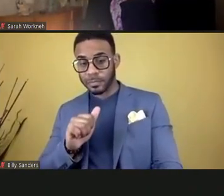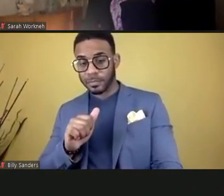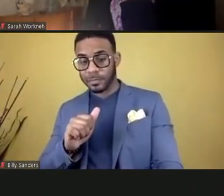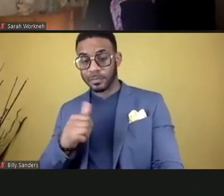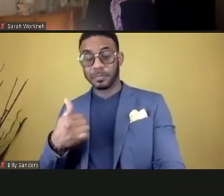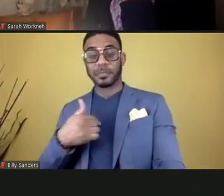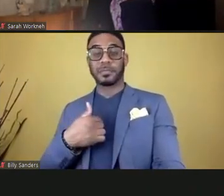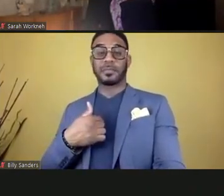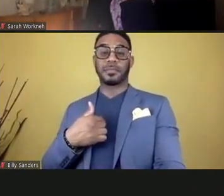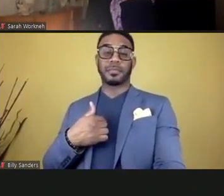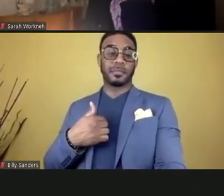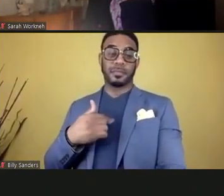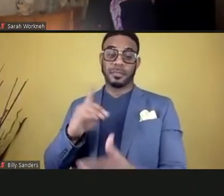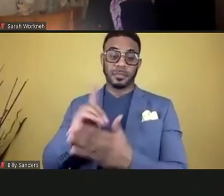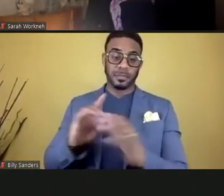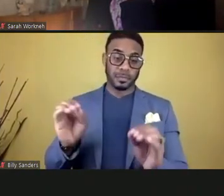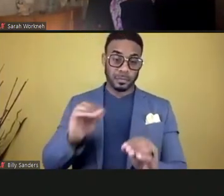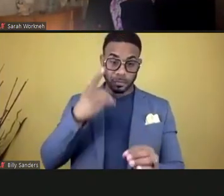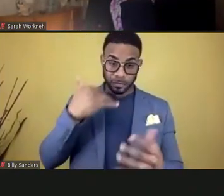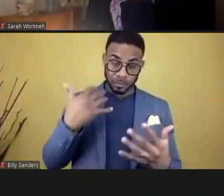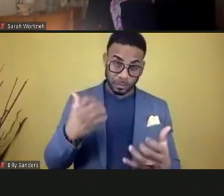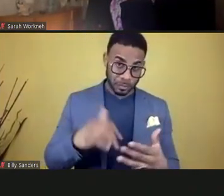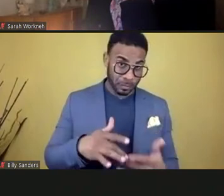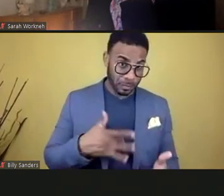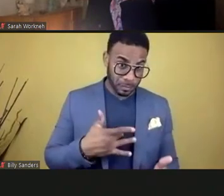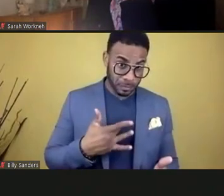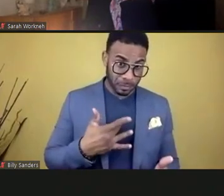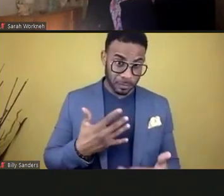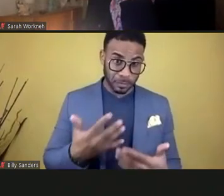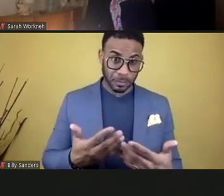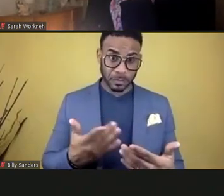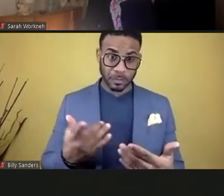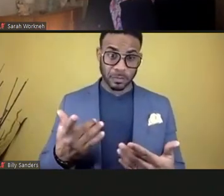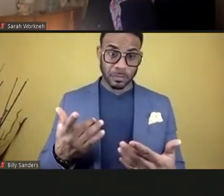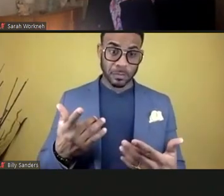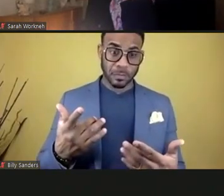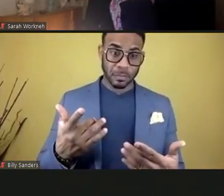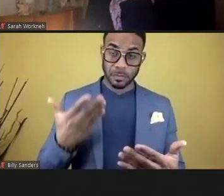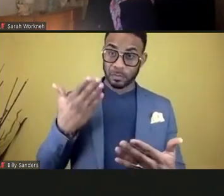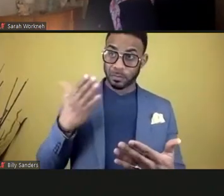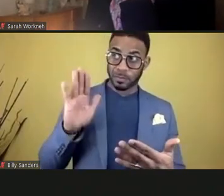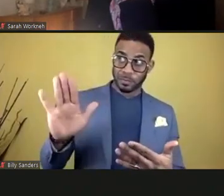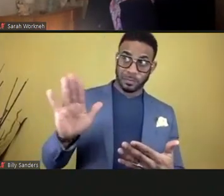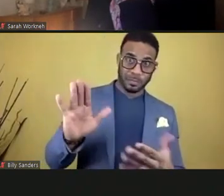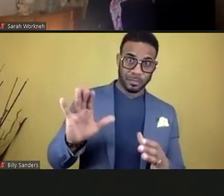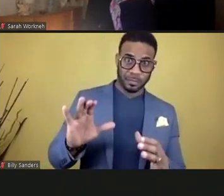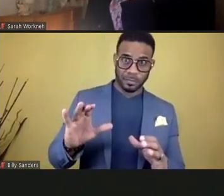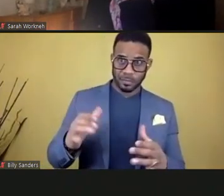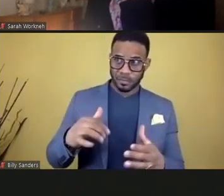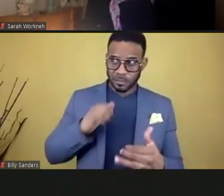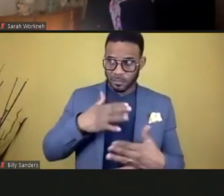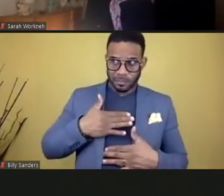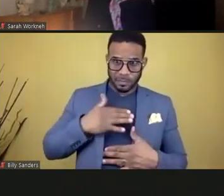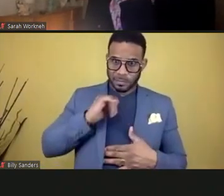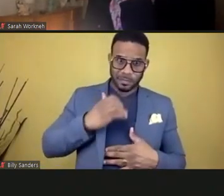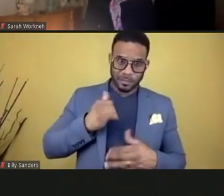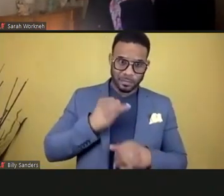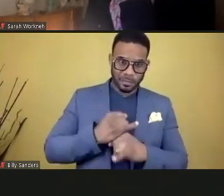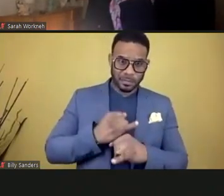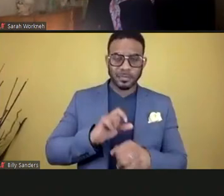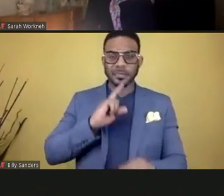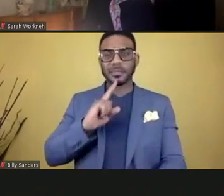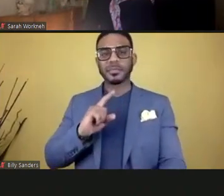would design at all, because I want it to feel, it's their catalog. It's not my catalog. It's not our institution catalog. This